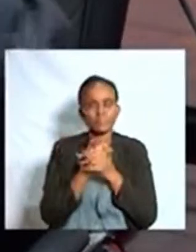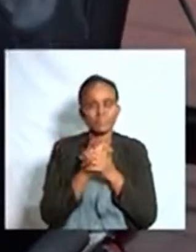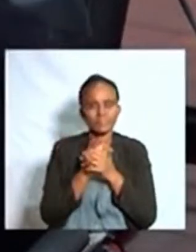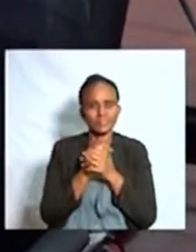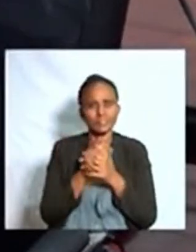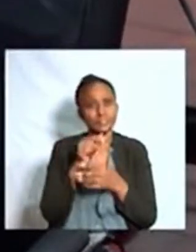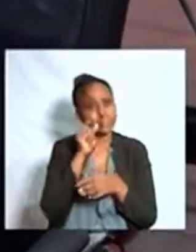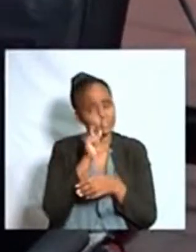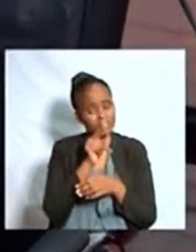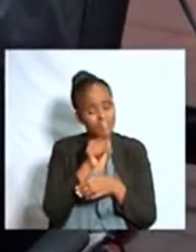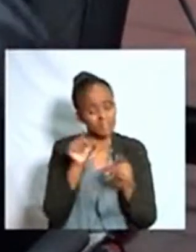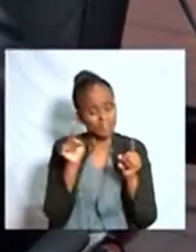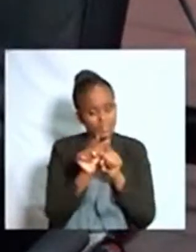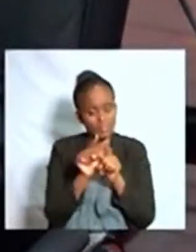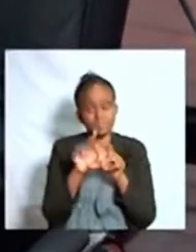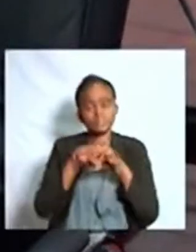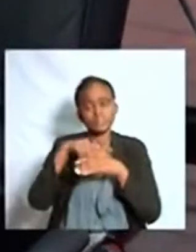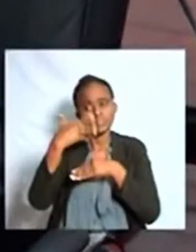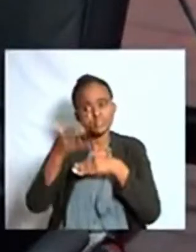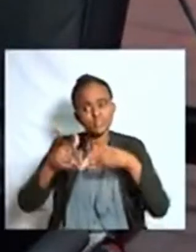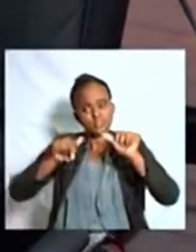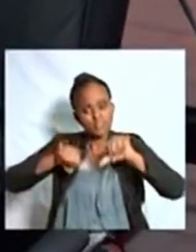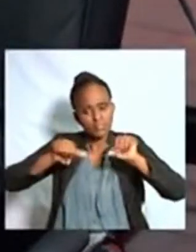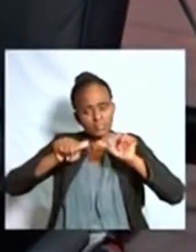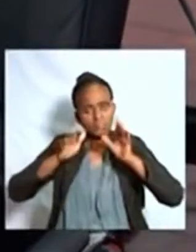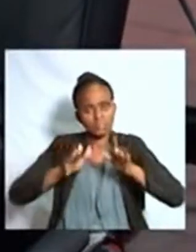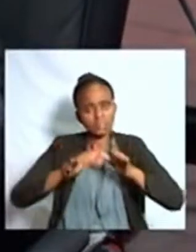It had to take external auditors.